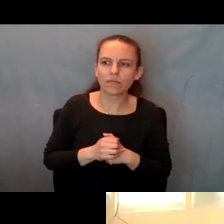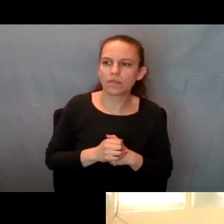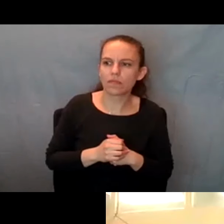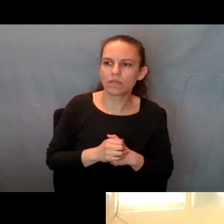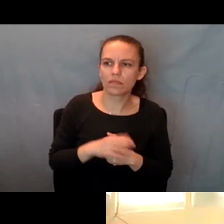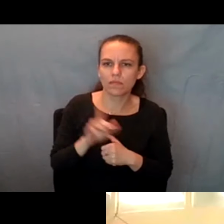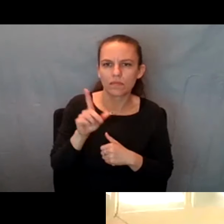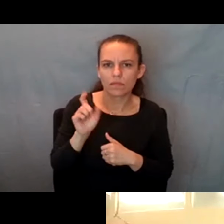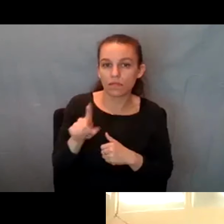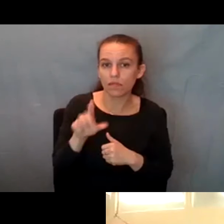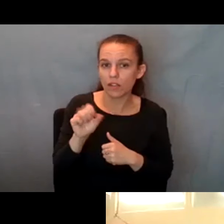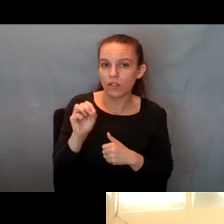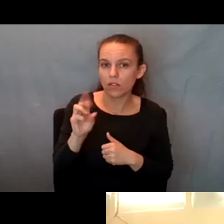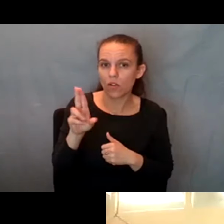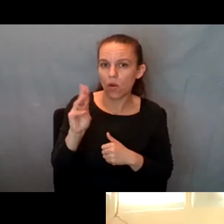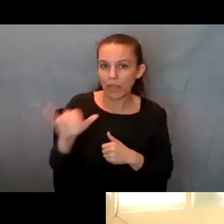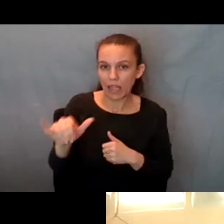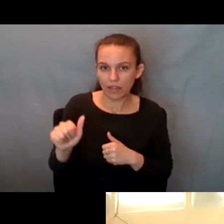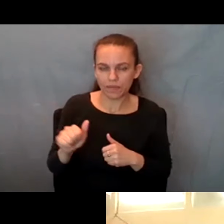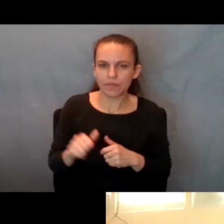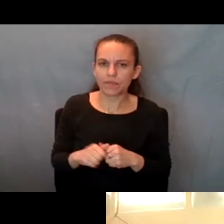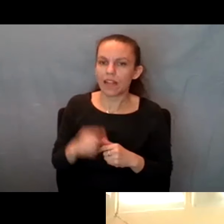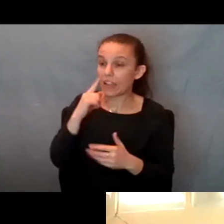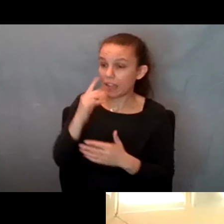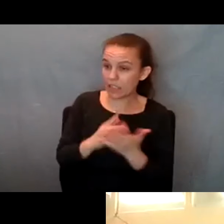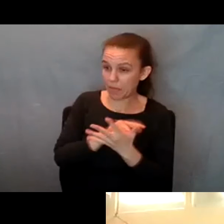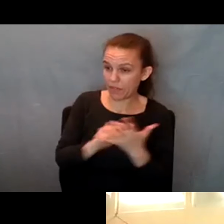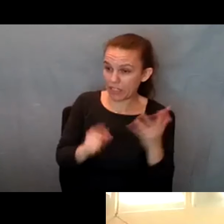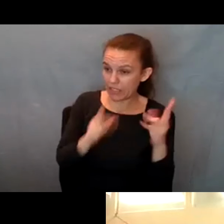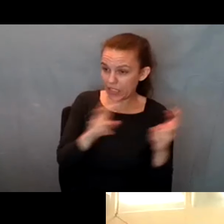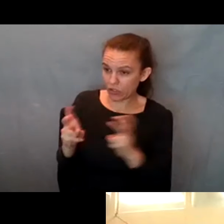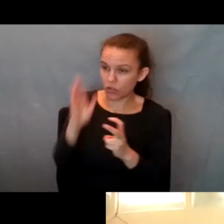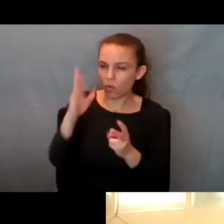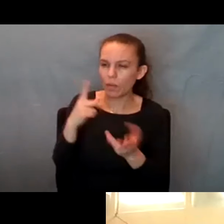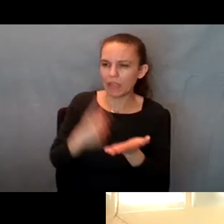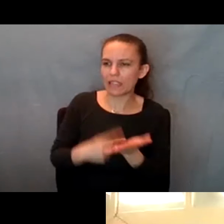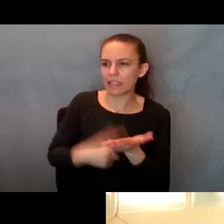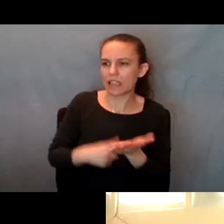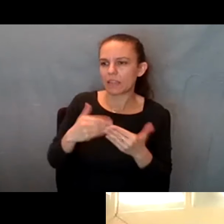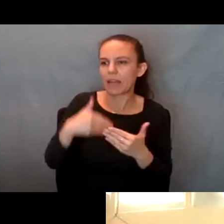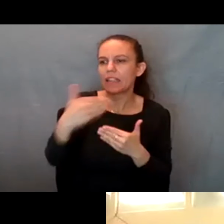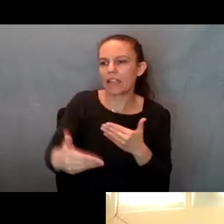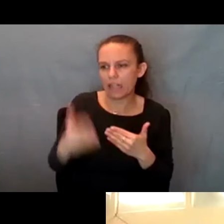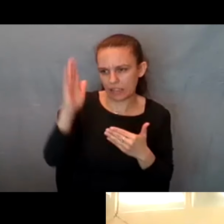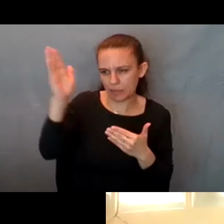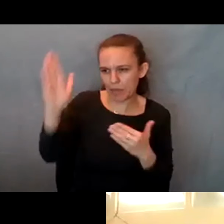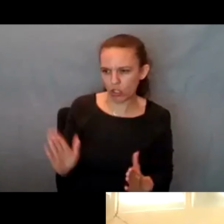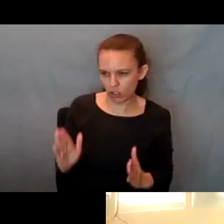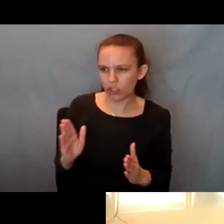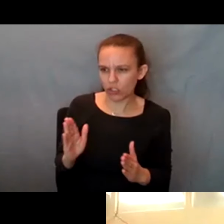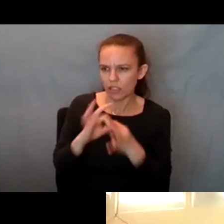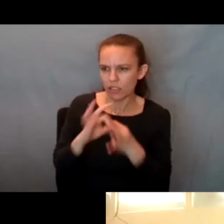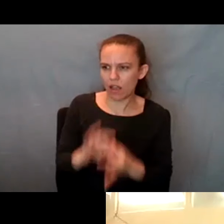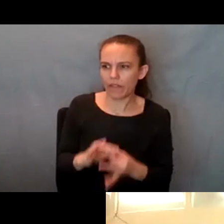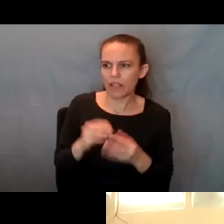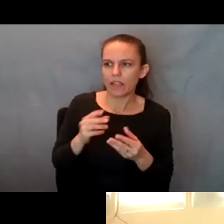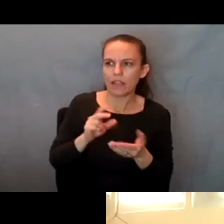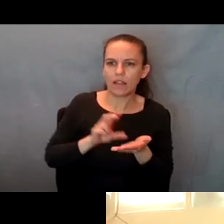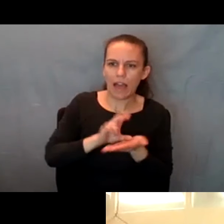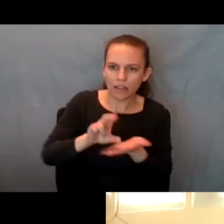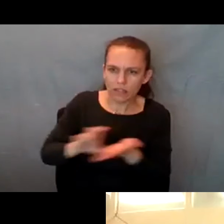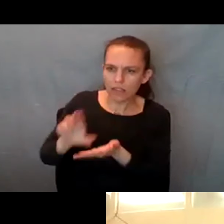Soumya? I think some of these issues are going to be discussed by subsequent speakers on the allocation, on the